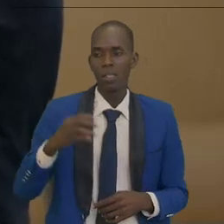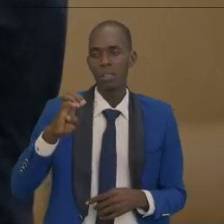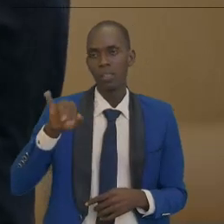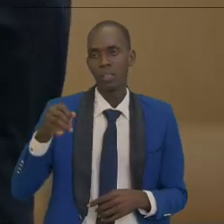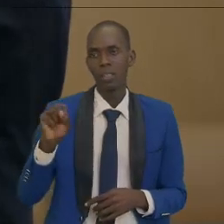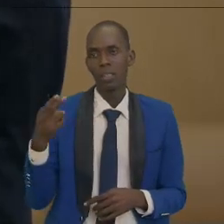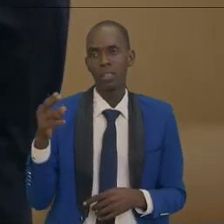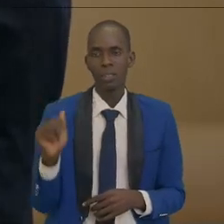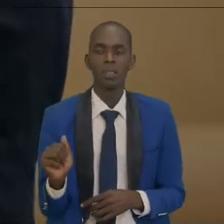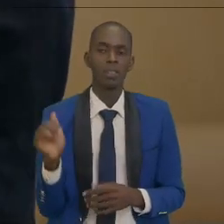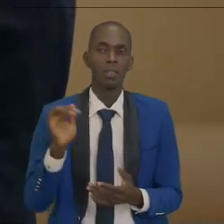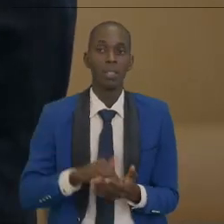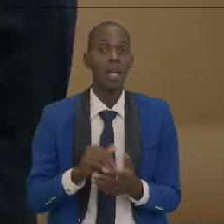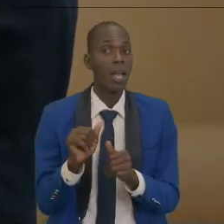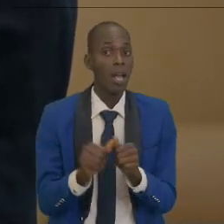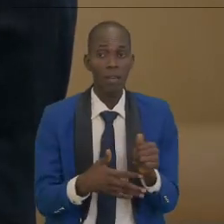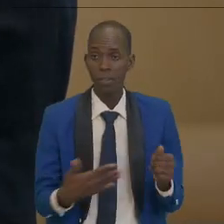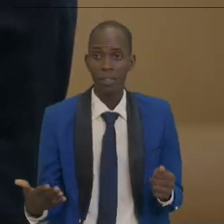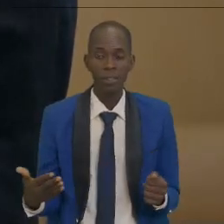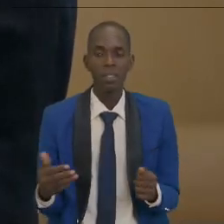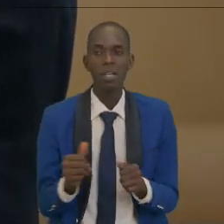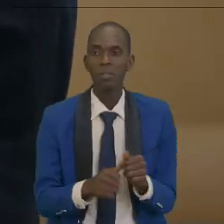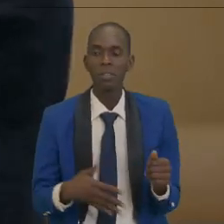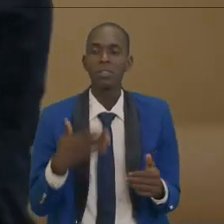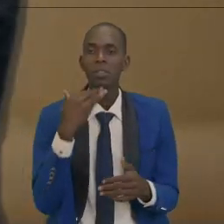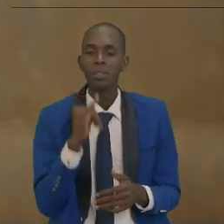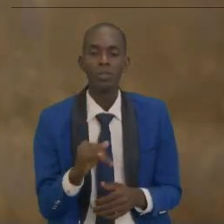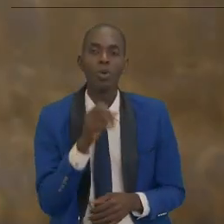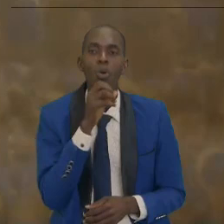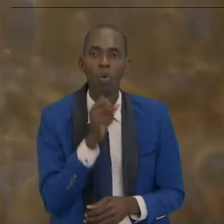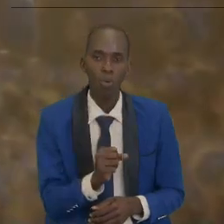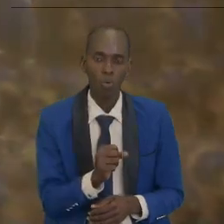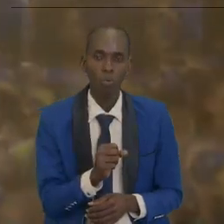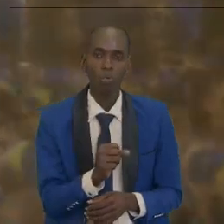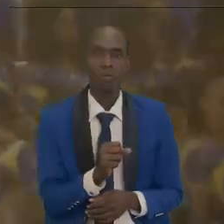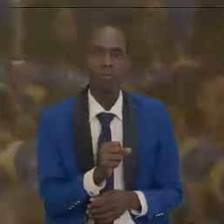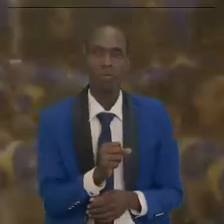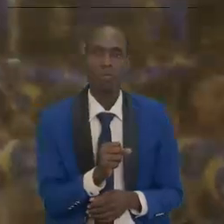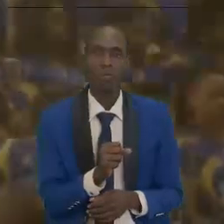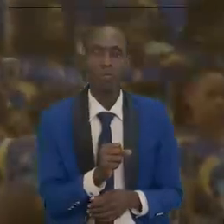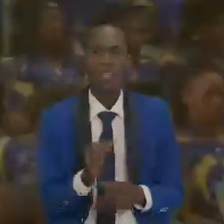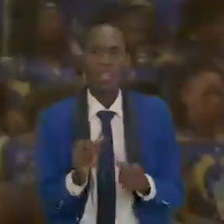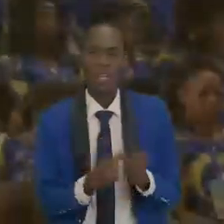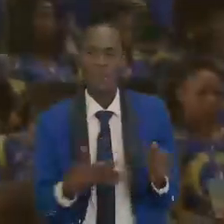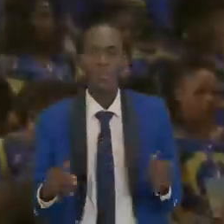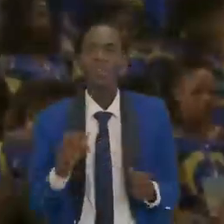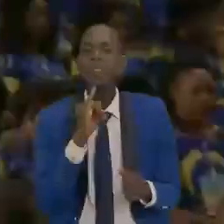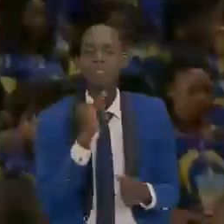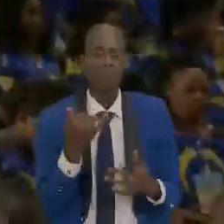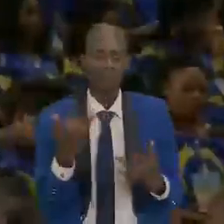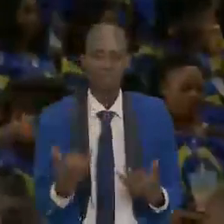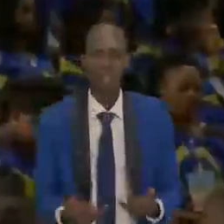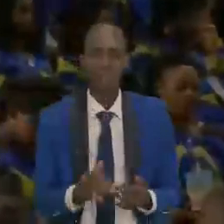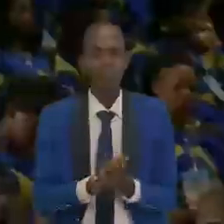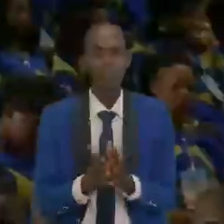everything is cool everything is cool everything is lukewarm and lethargic